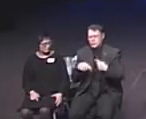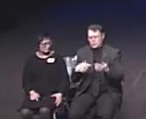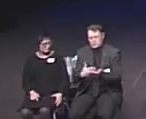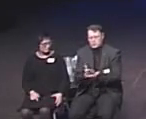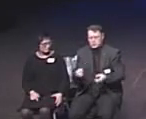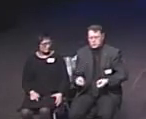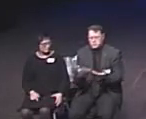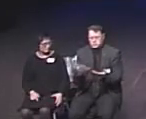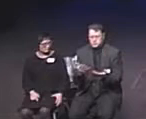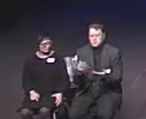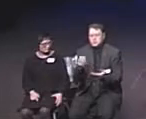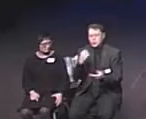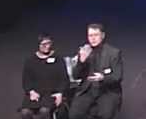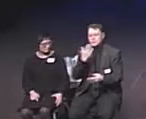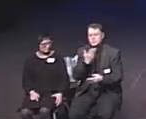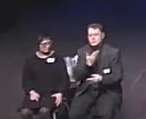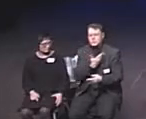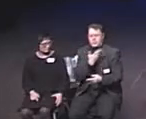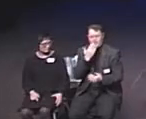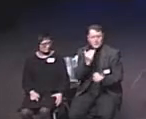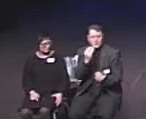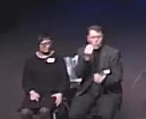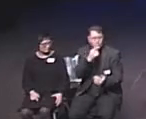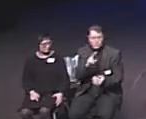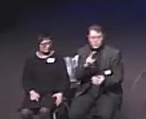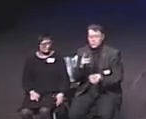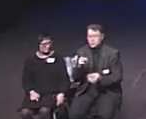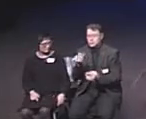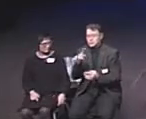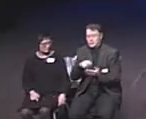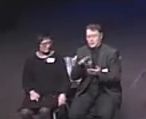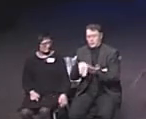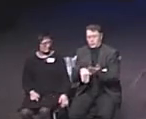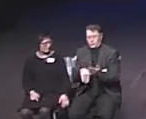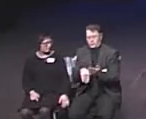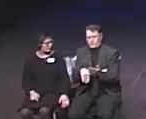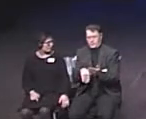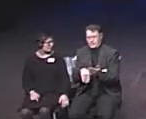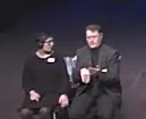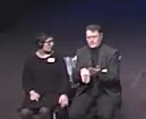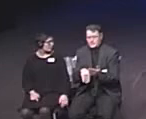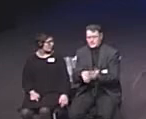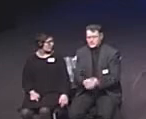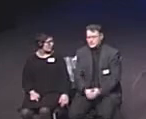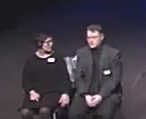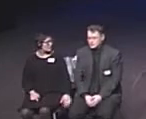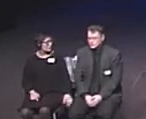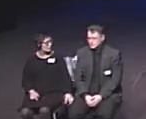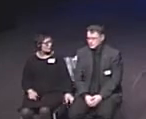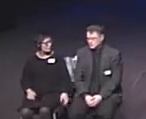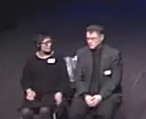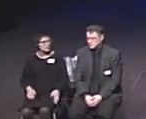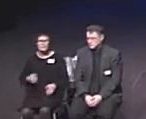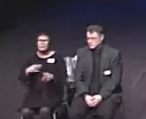activities, you learn a lot better than you do without it. Yeah, and